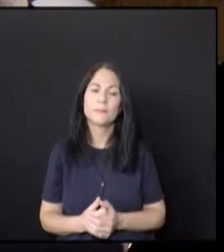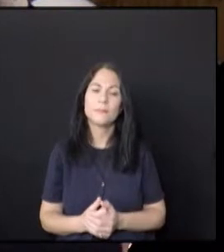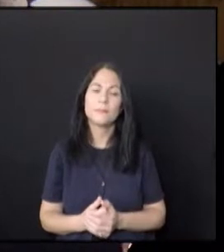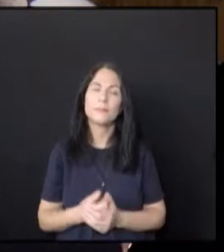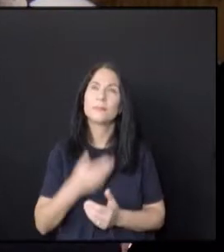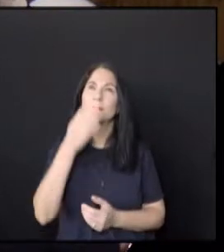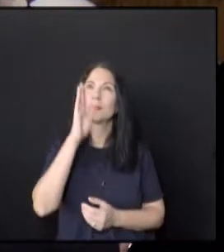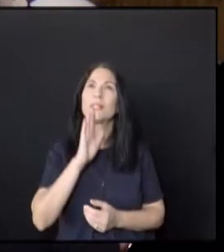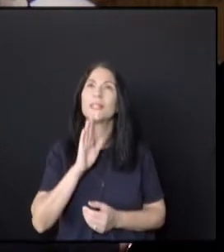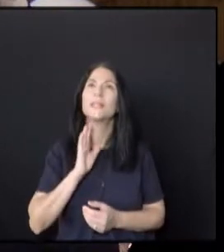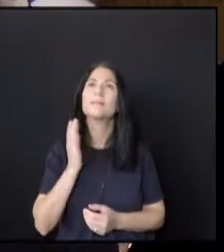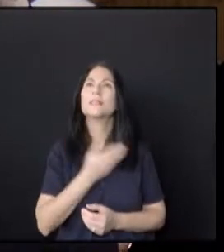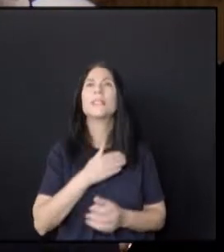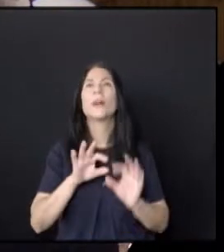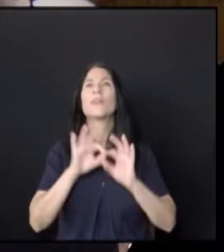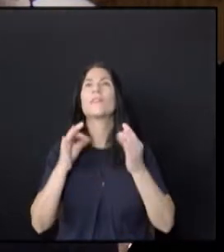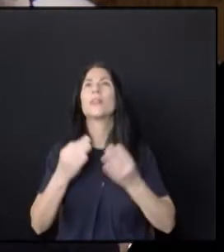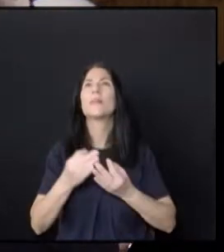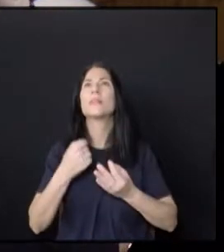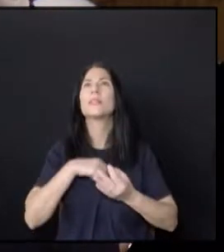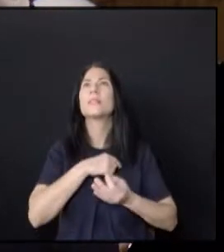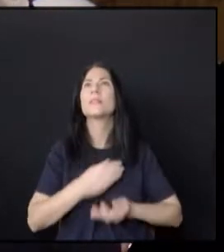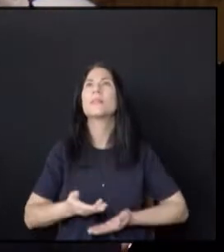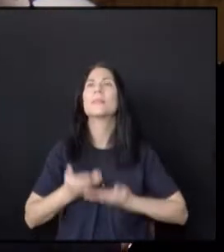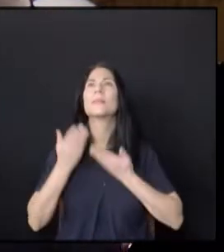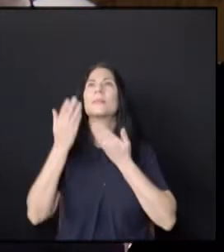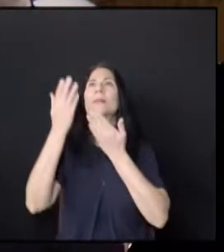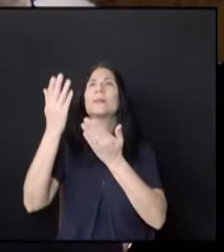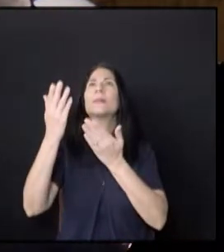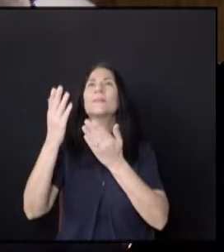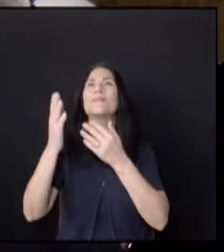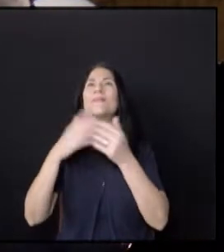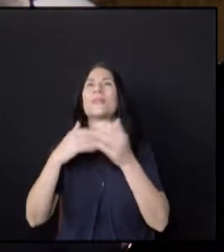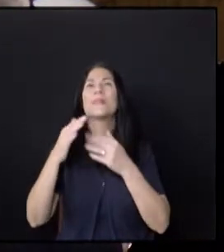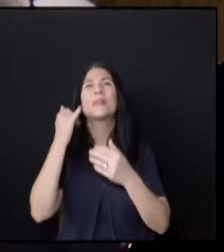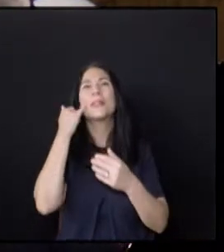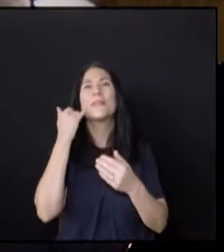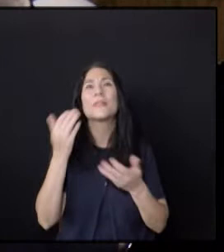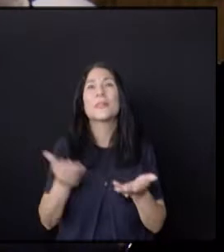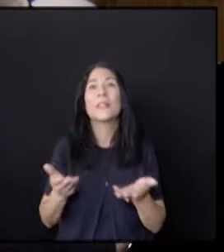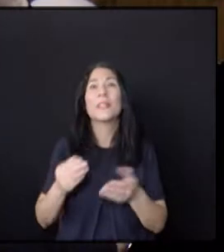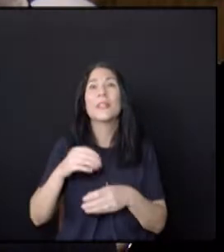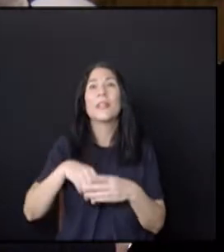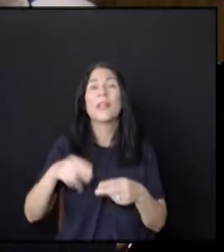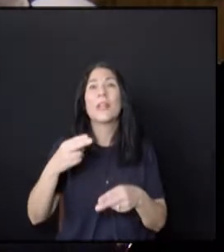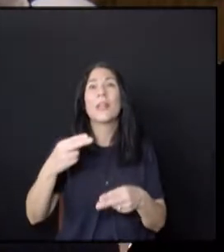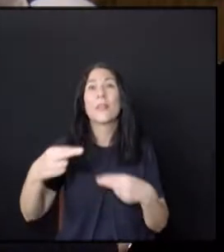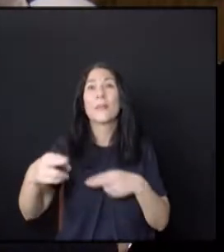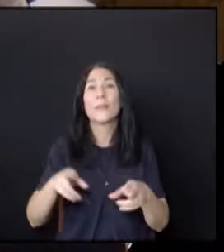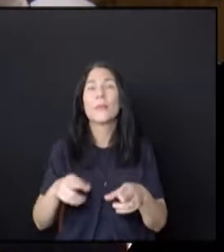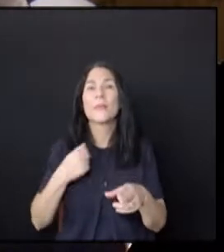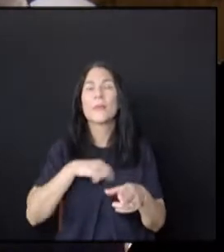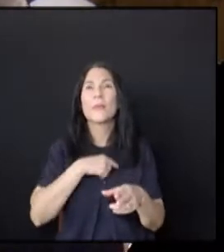We lift up our families to you. Even if they're in the room with us right now, we're going to declare their names.